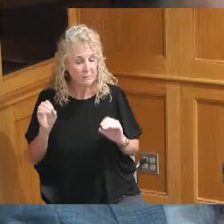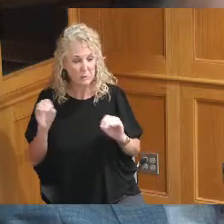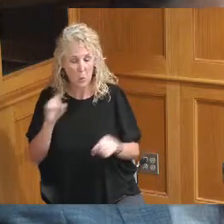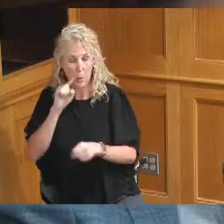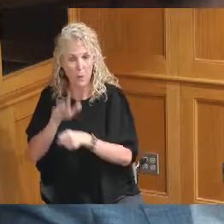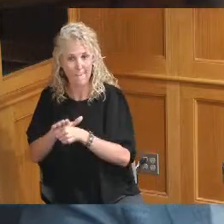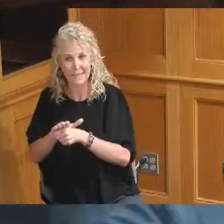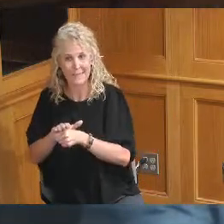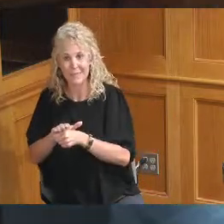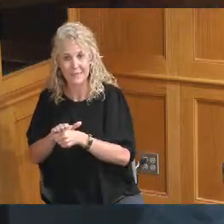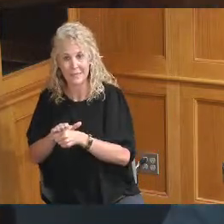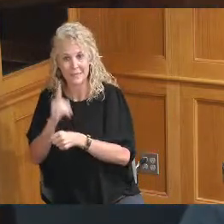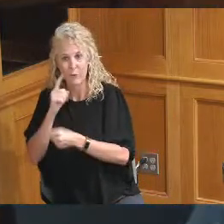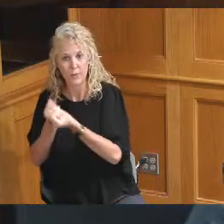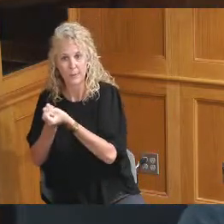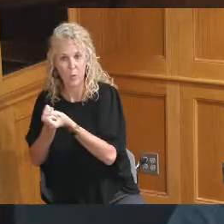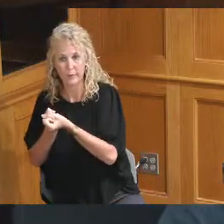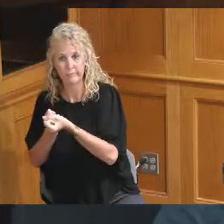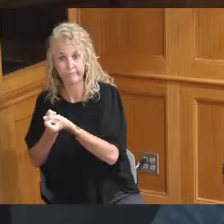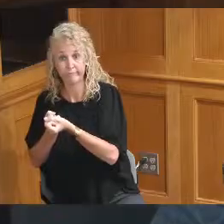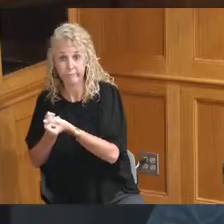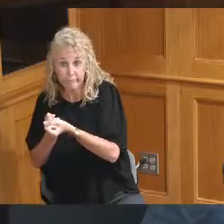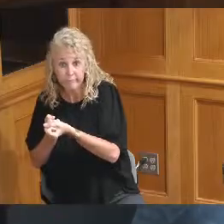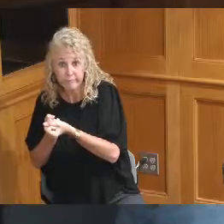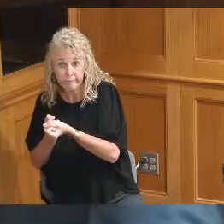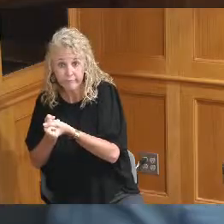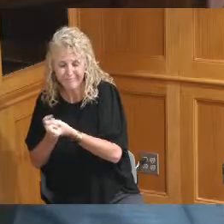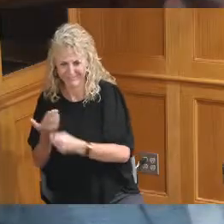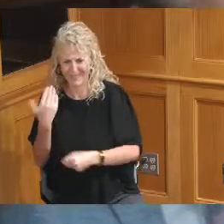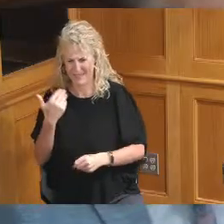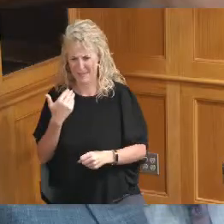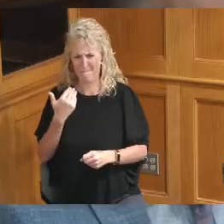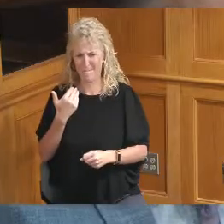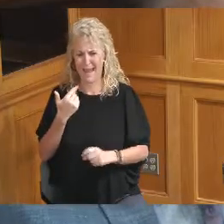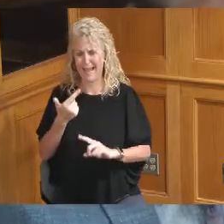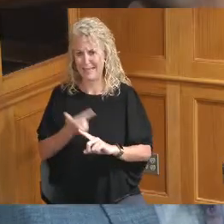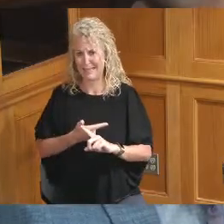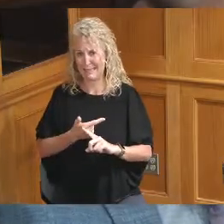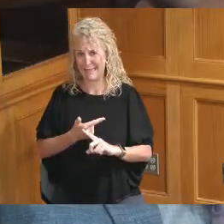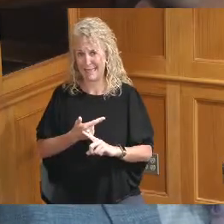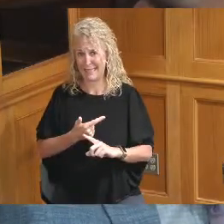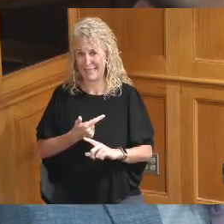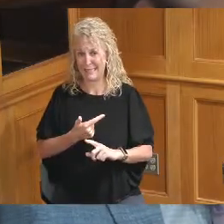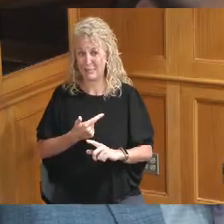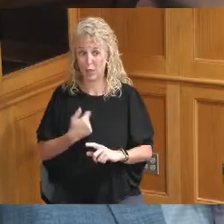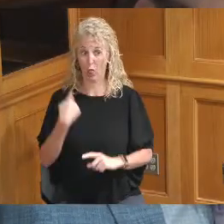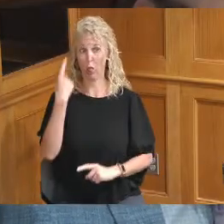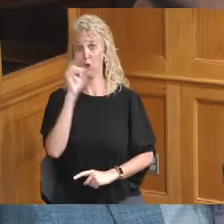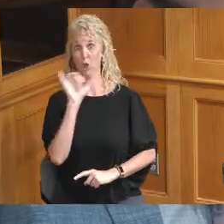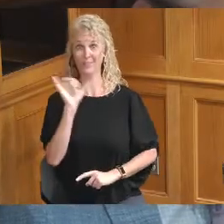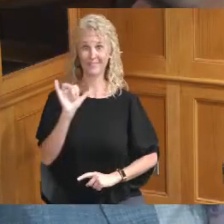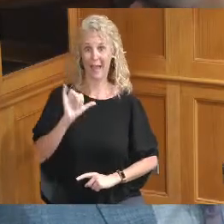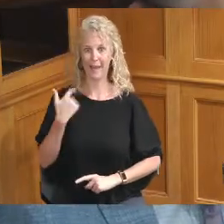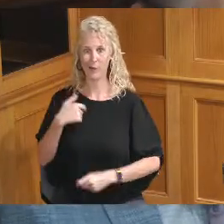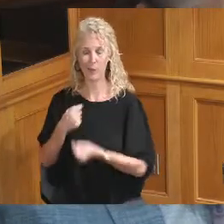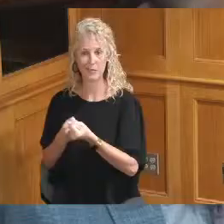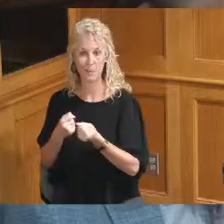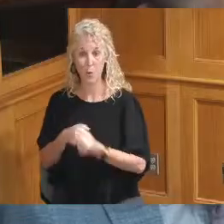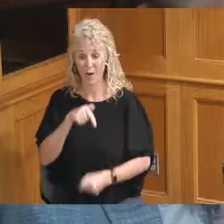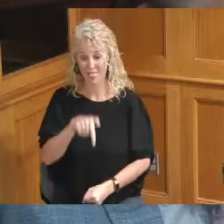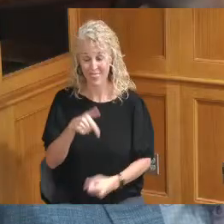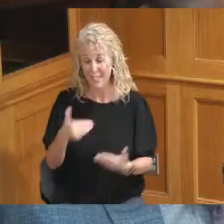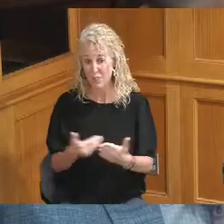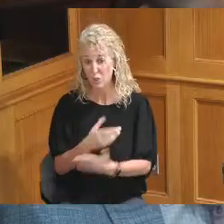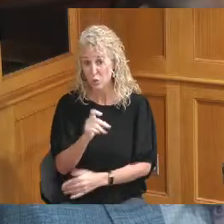guarantee in the deal. Even the old deal allowed us to pretend we could try to do something. The new deal, we can't